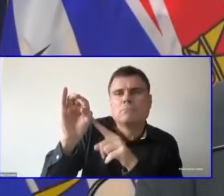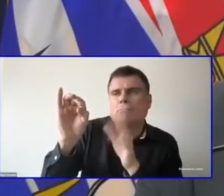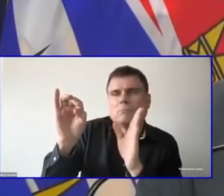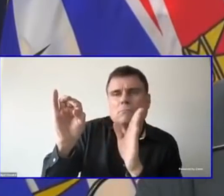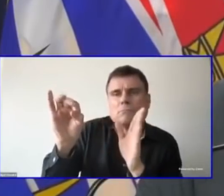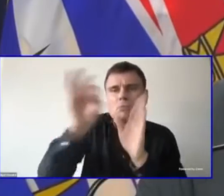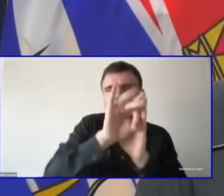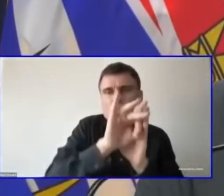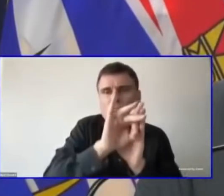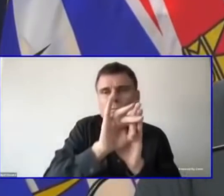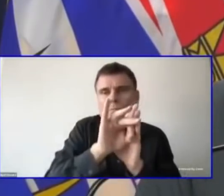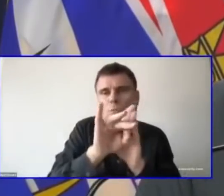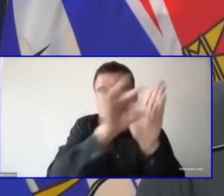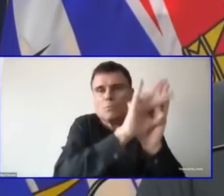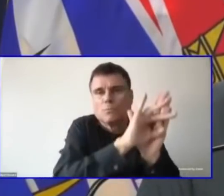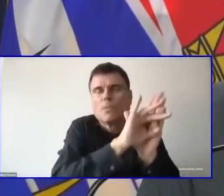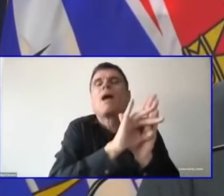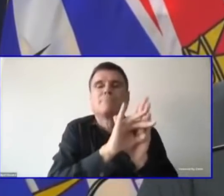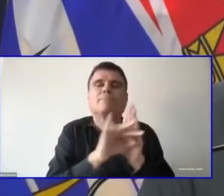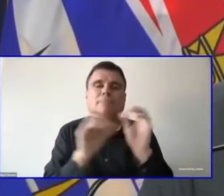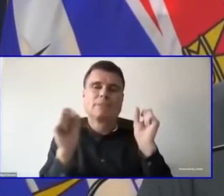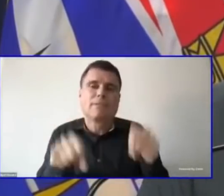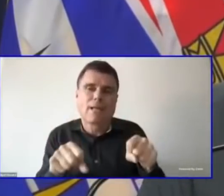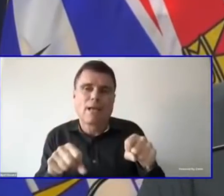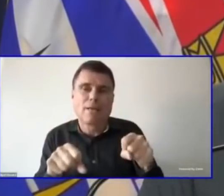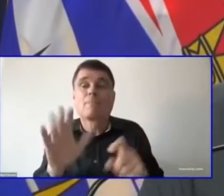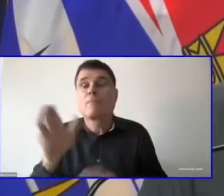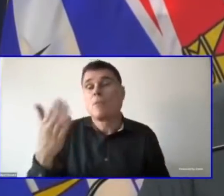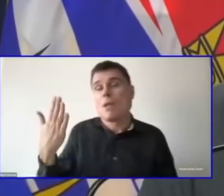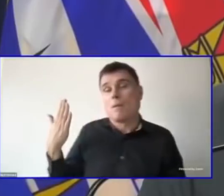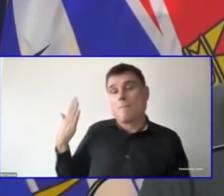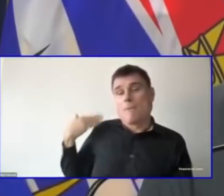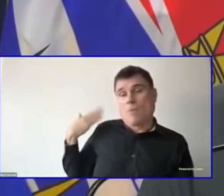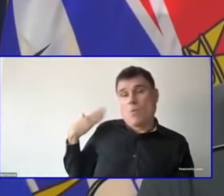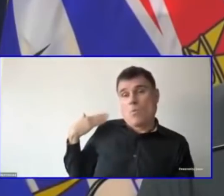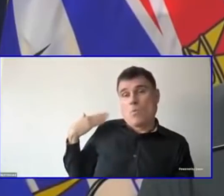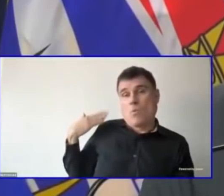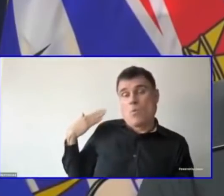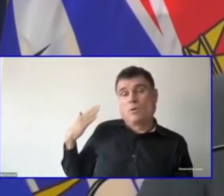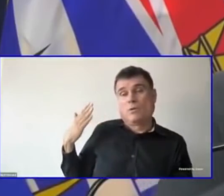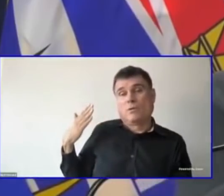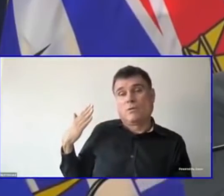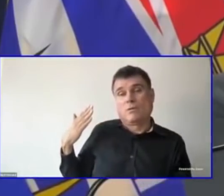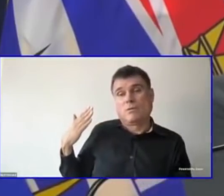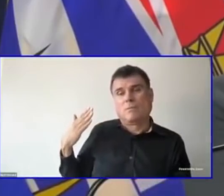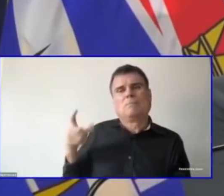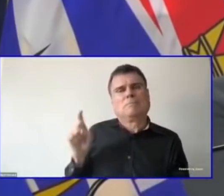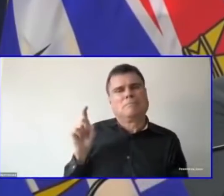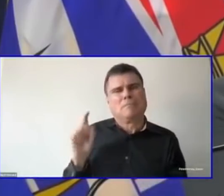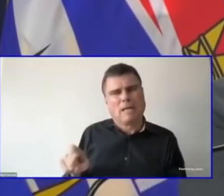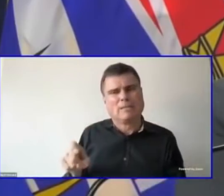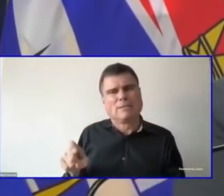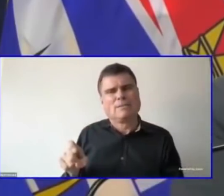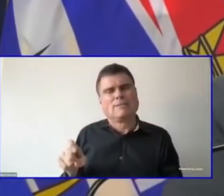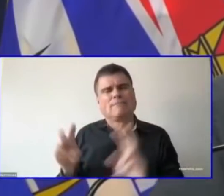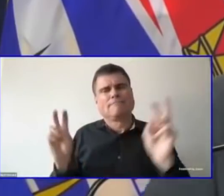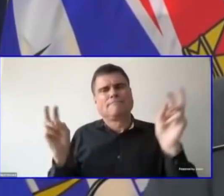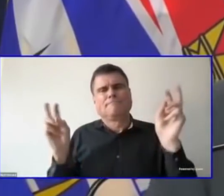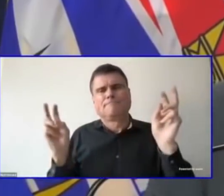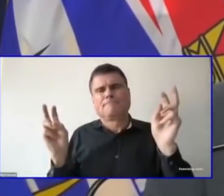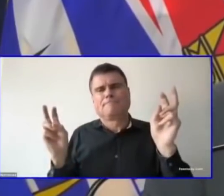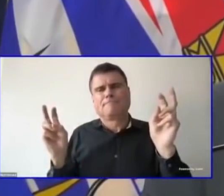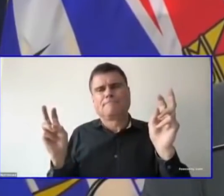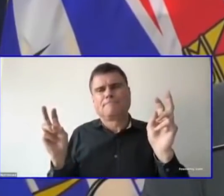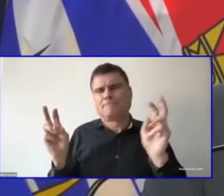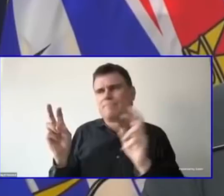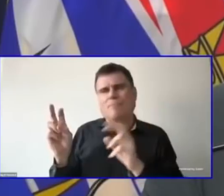we initially saw early on, you needed a larger dose of the virus. And so it was much more important to